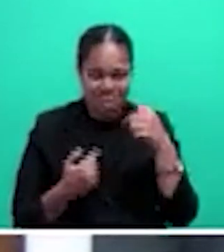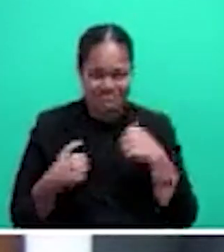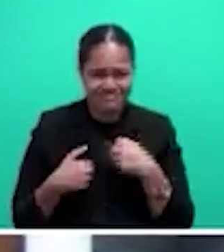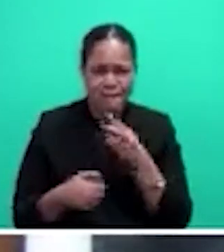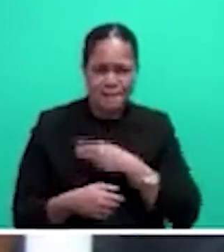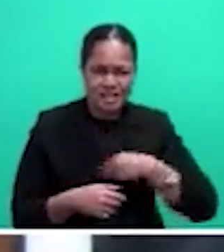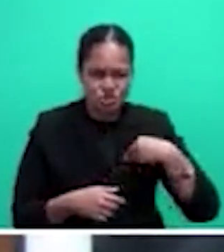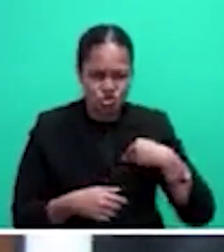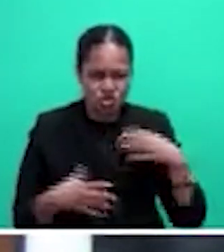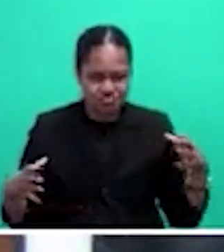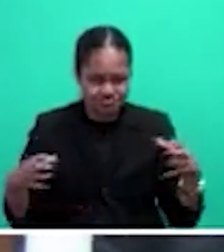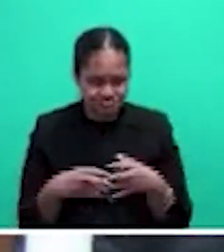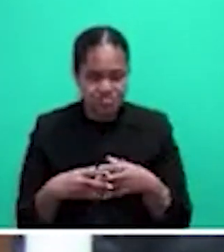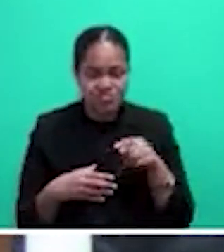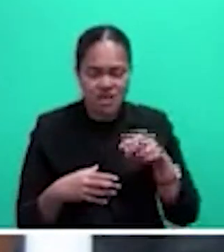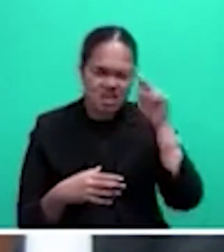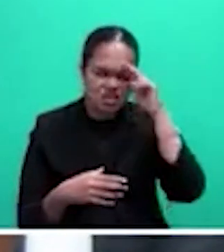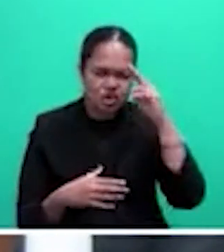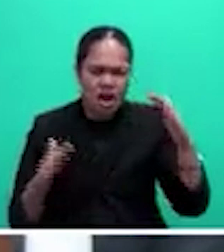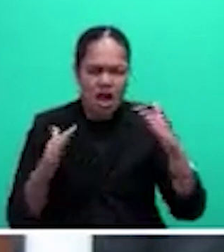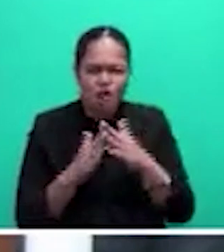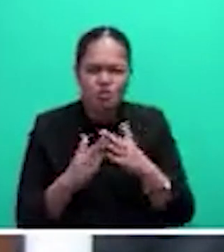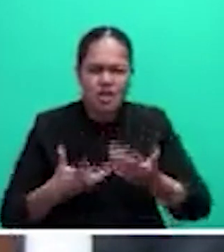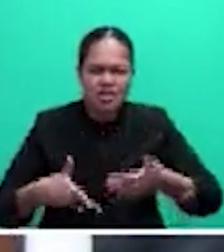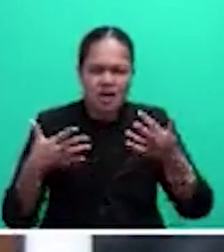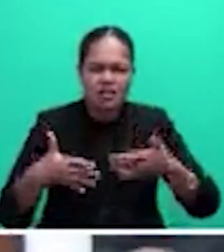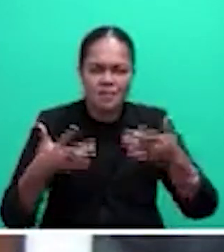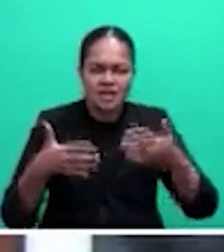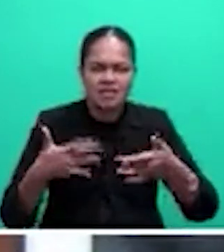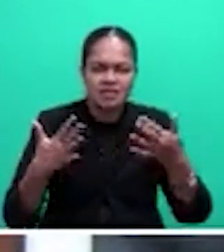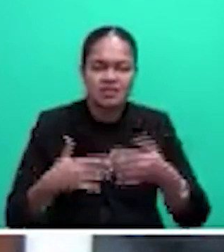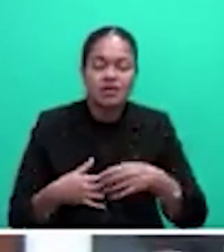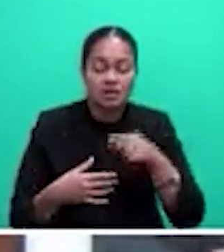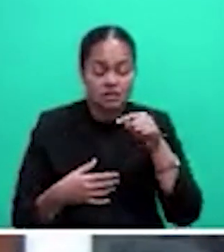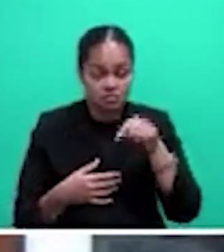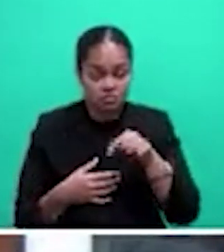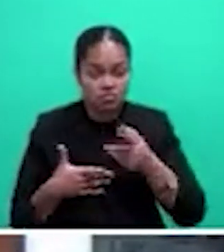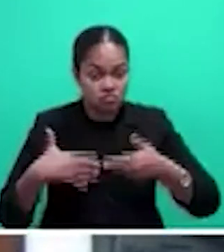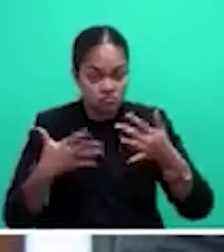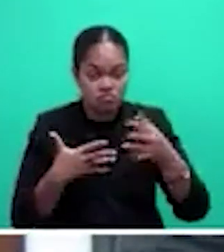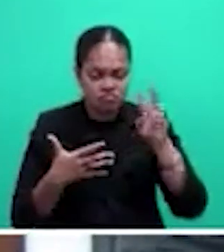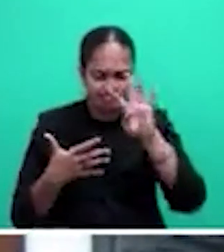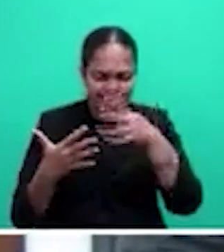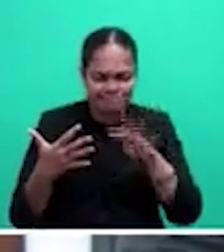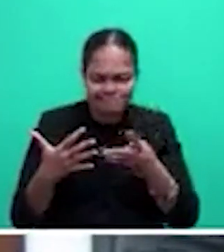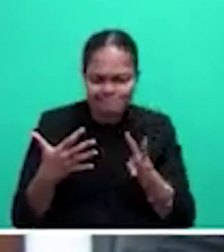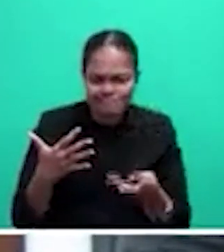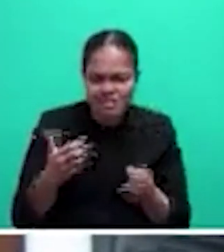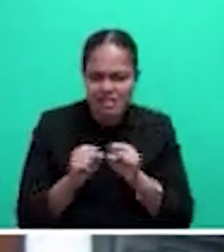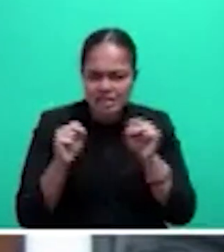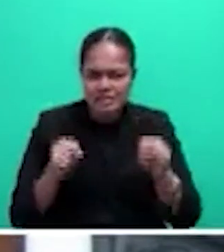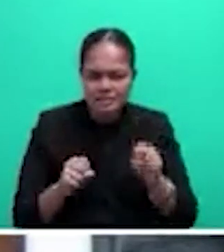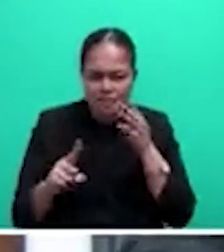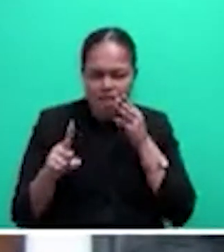also be established a national housing database, which will be a comprehensive and centralized system that aims